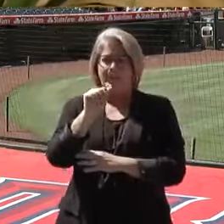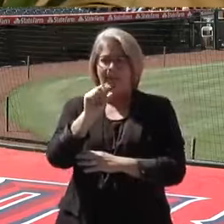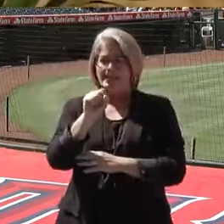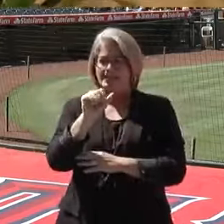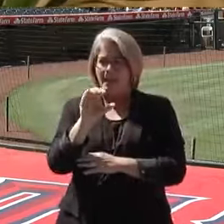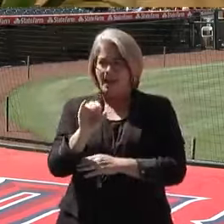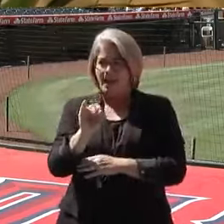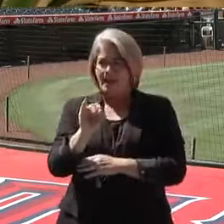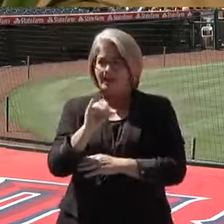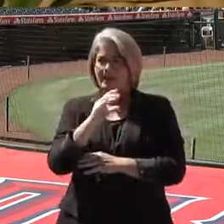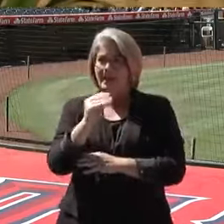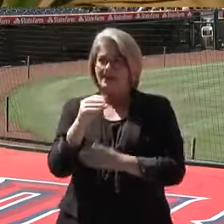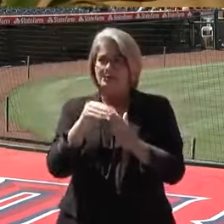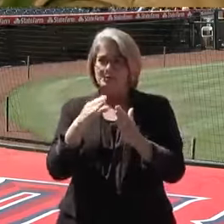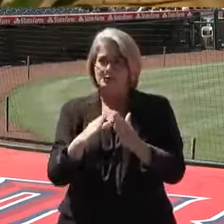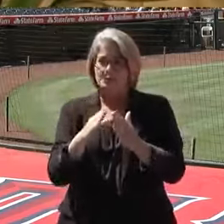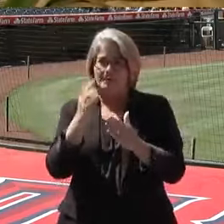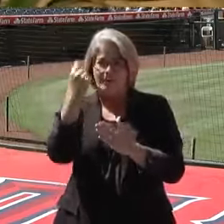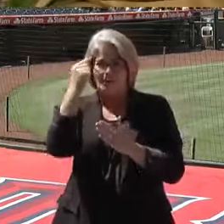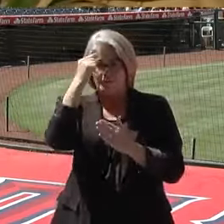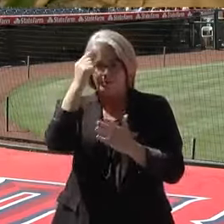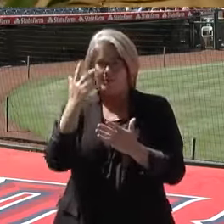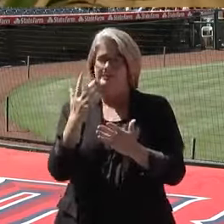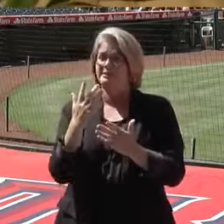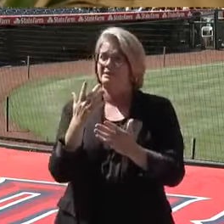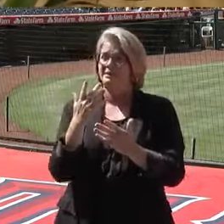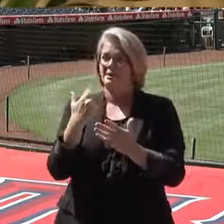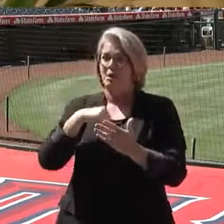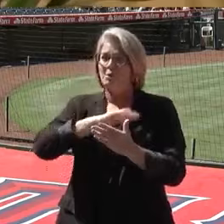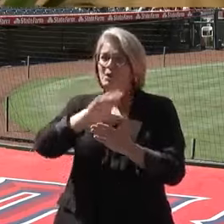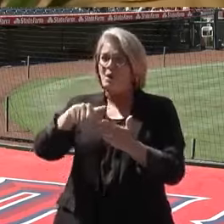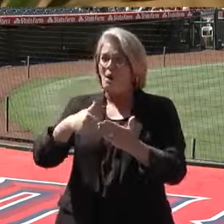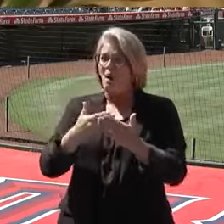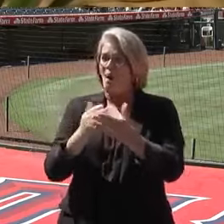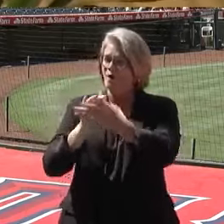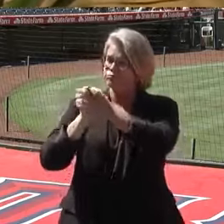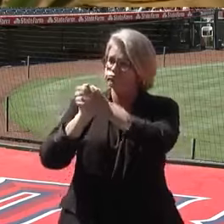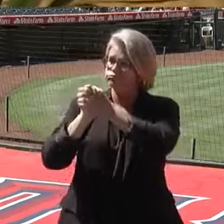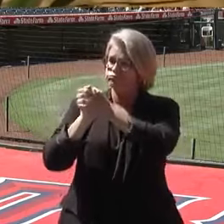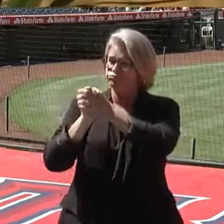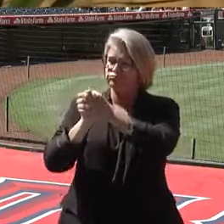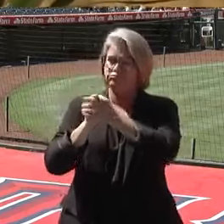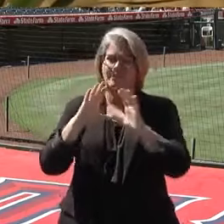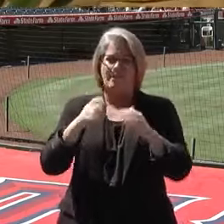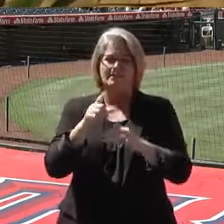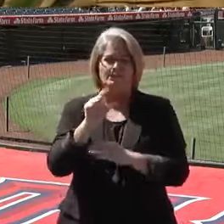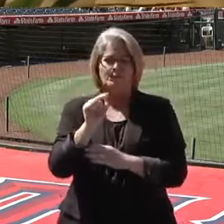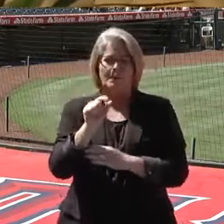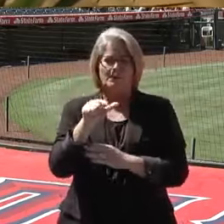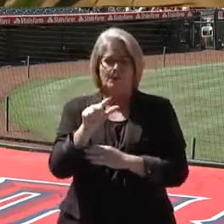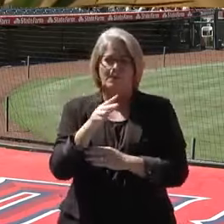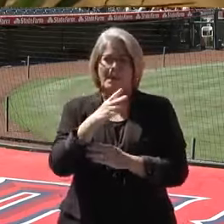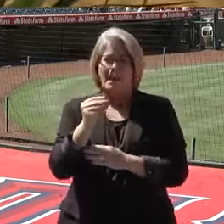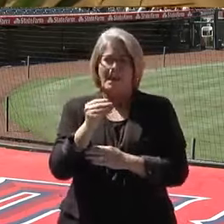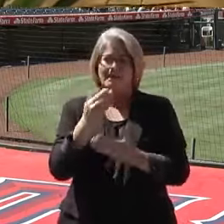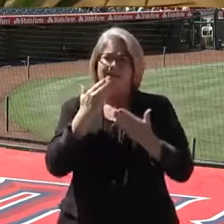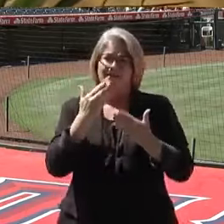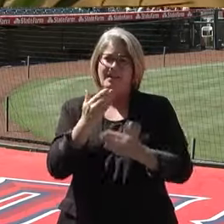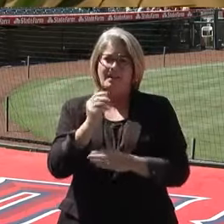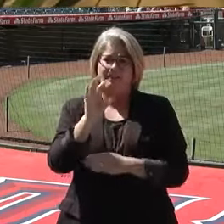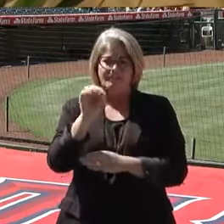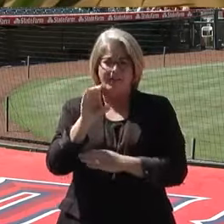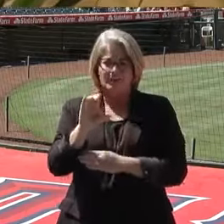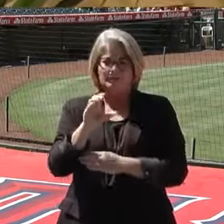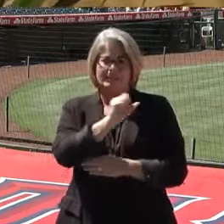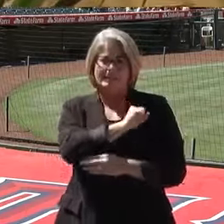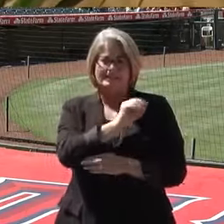my heartfelt congratulations to the resilient class of 2023, as well as my gratitude to the dedicated faculty, staff, and administration who